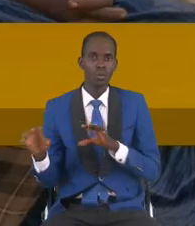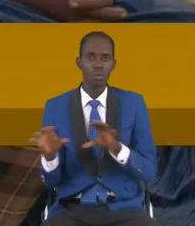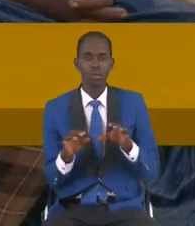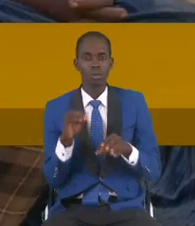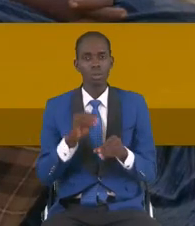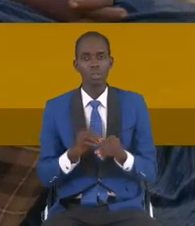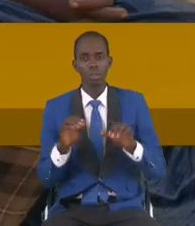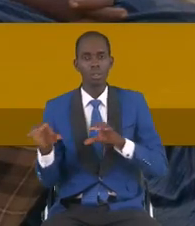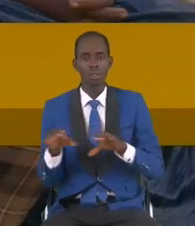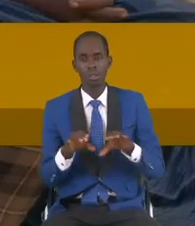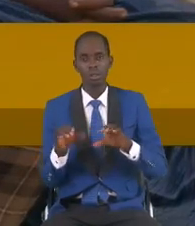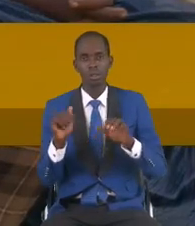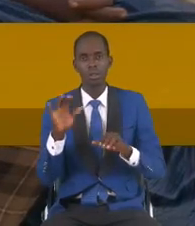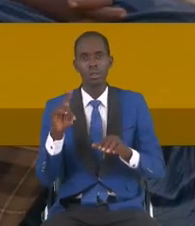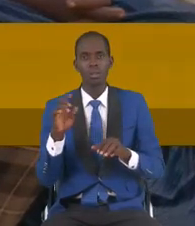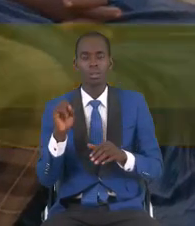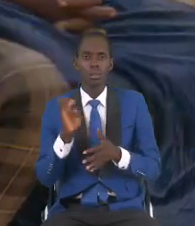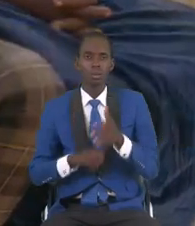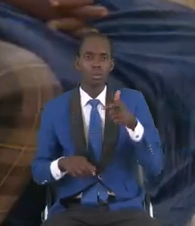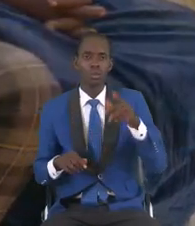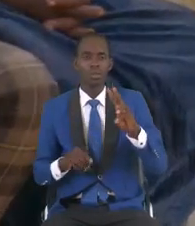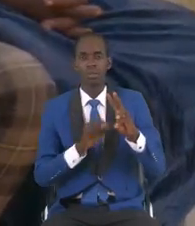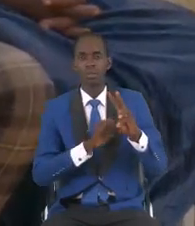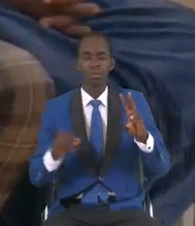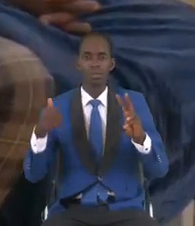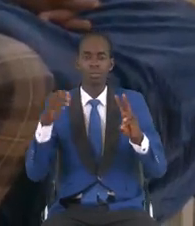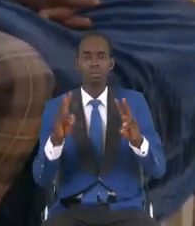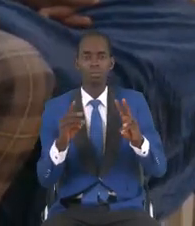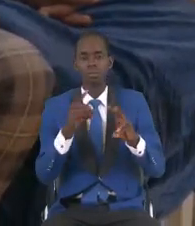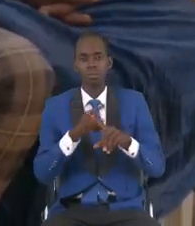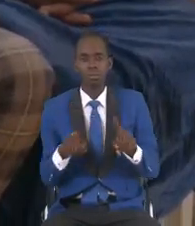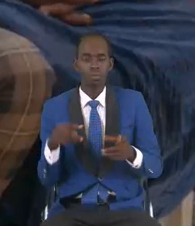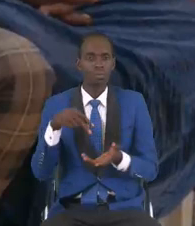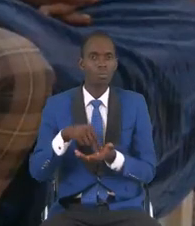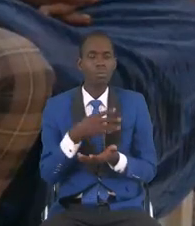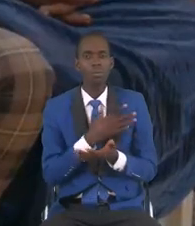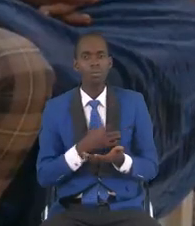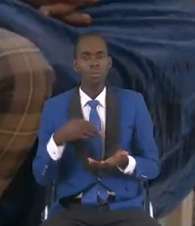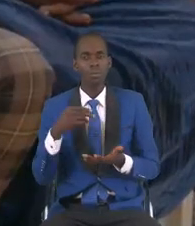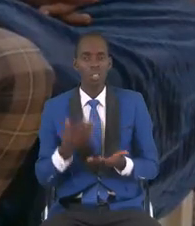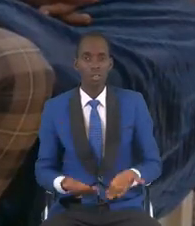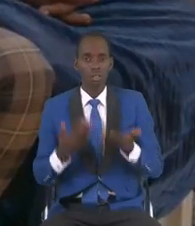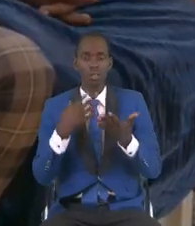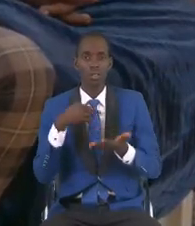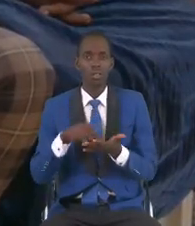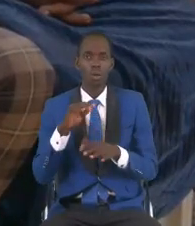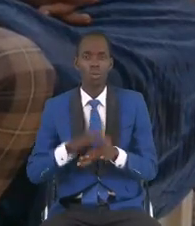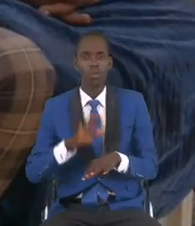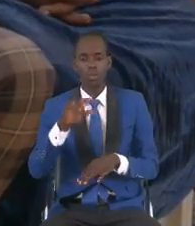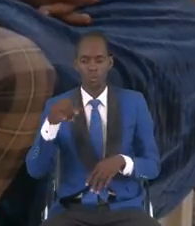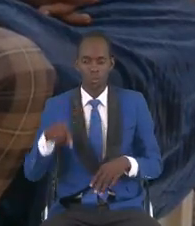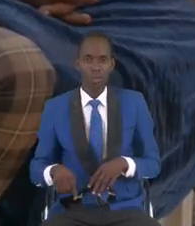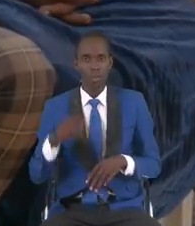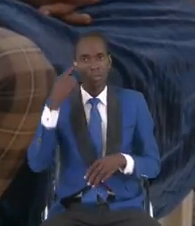chapter 26 verse 16. But rise and stand upon thy feet, for I have